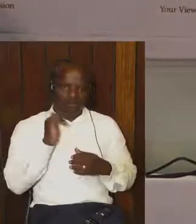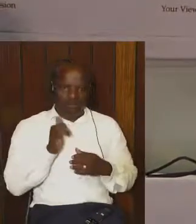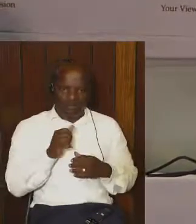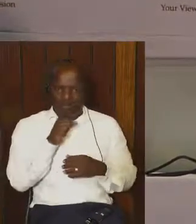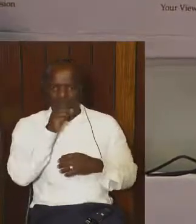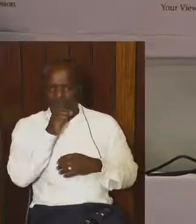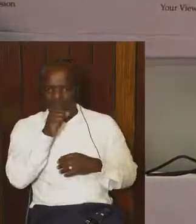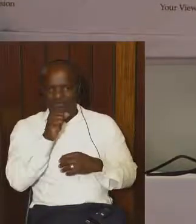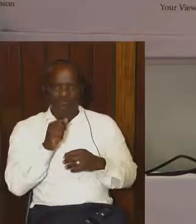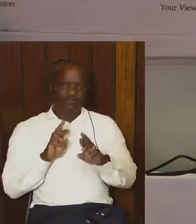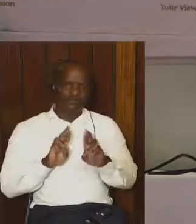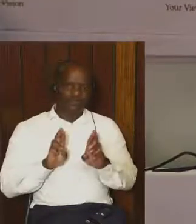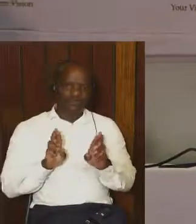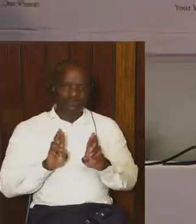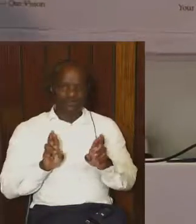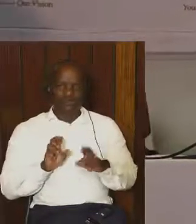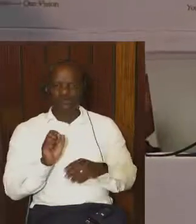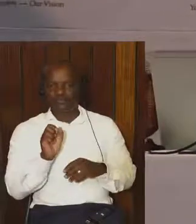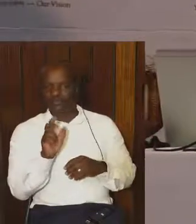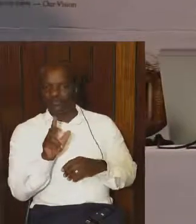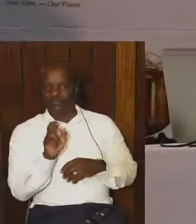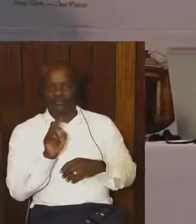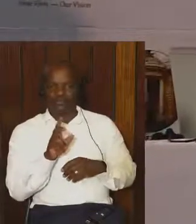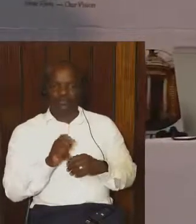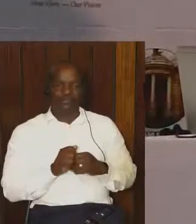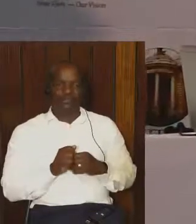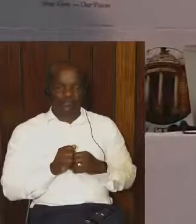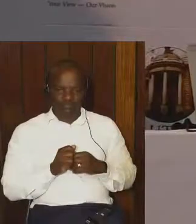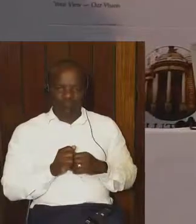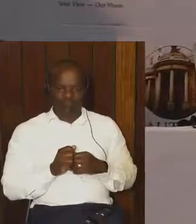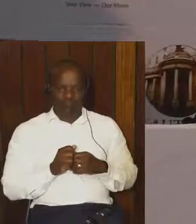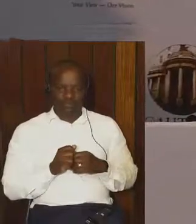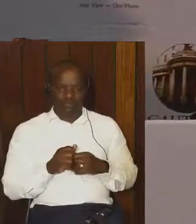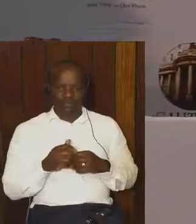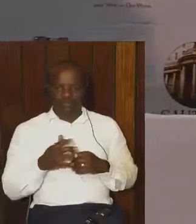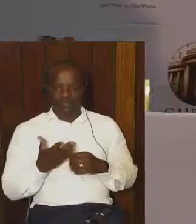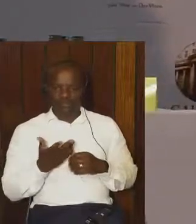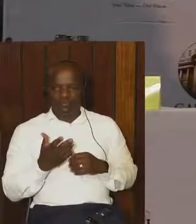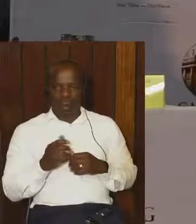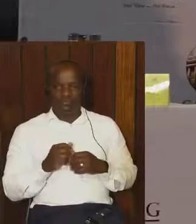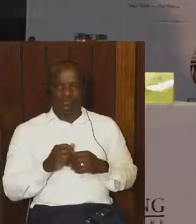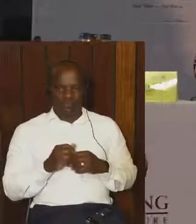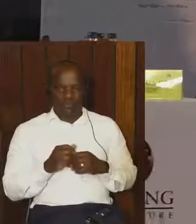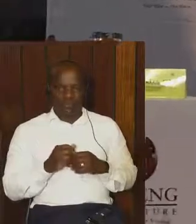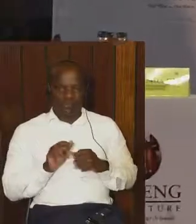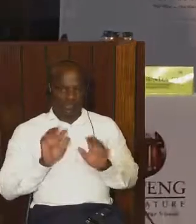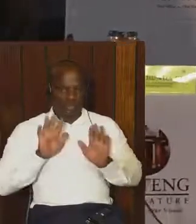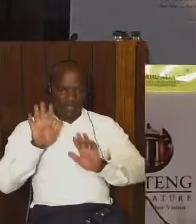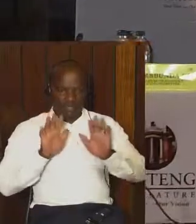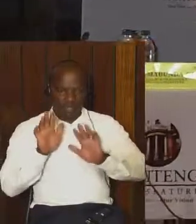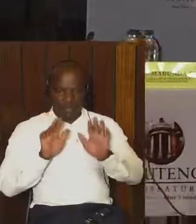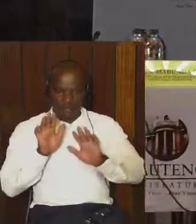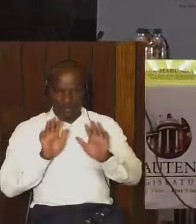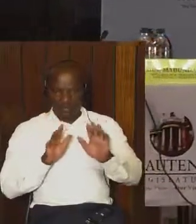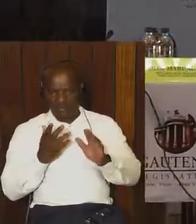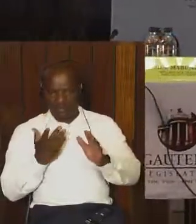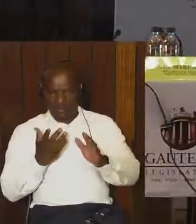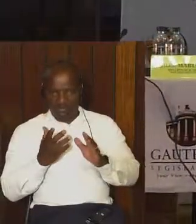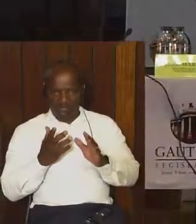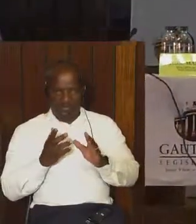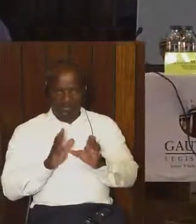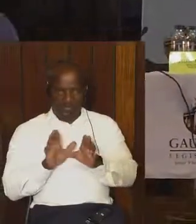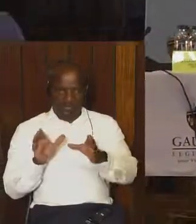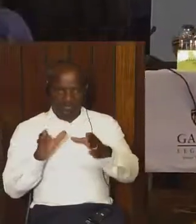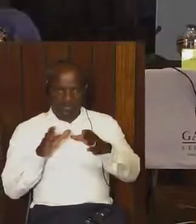ready? Okay. So let me just check for hands, and I'm only taking one round of hands,